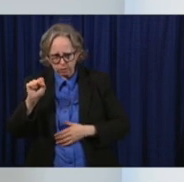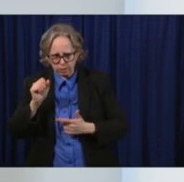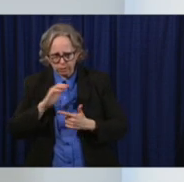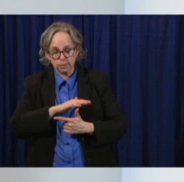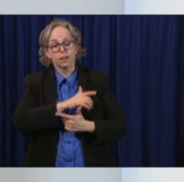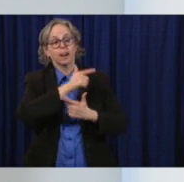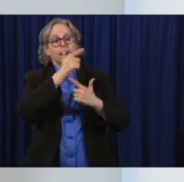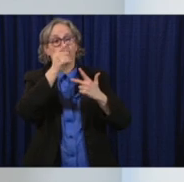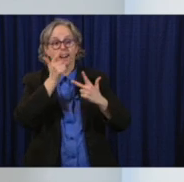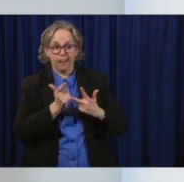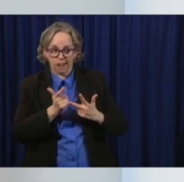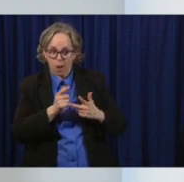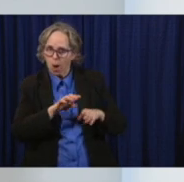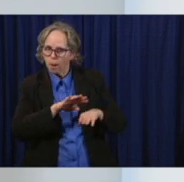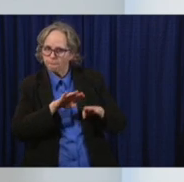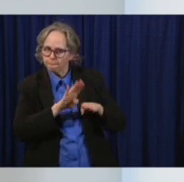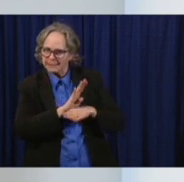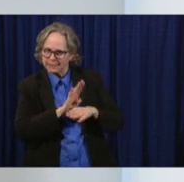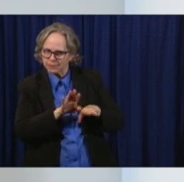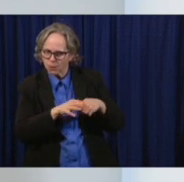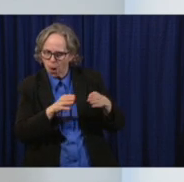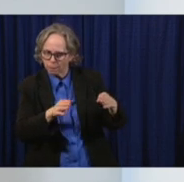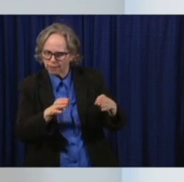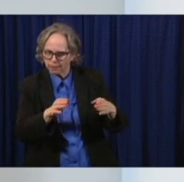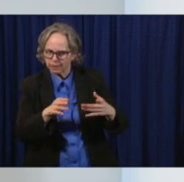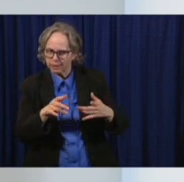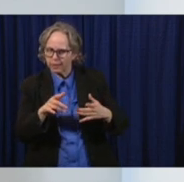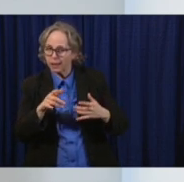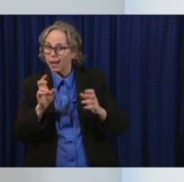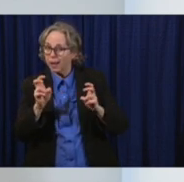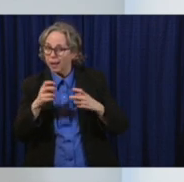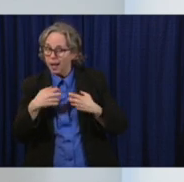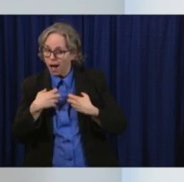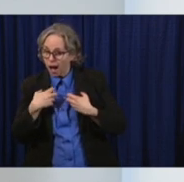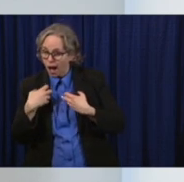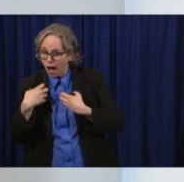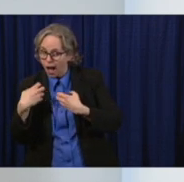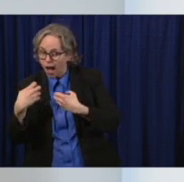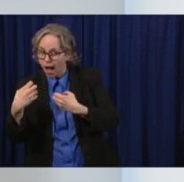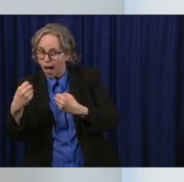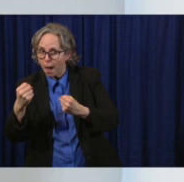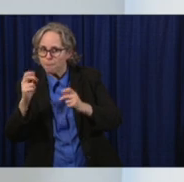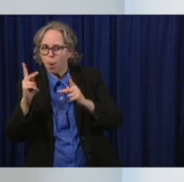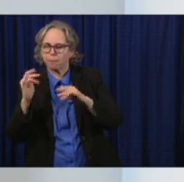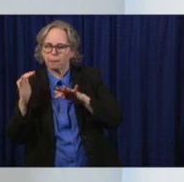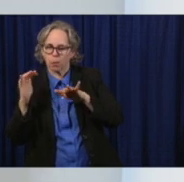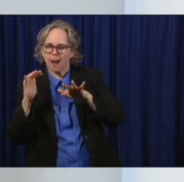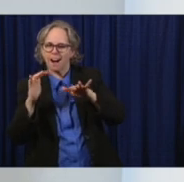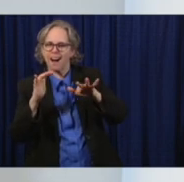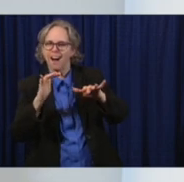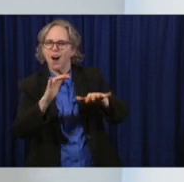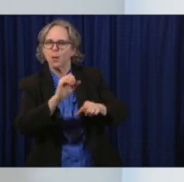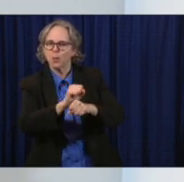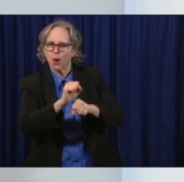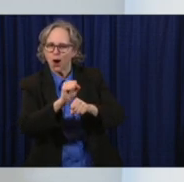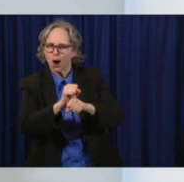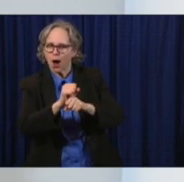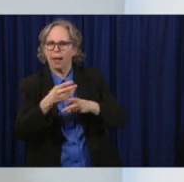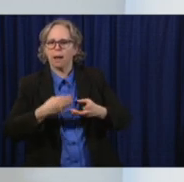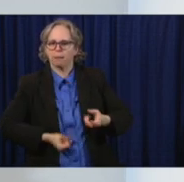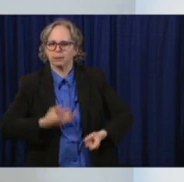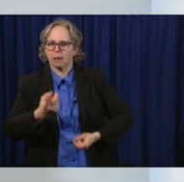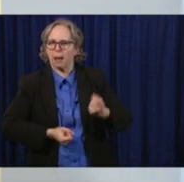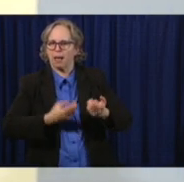people build confidence, more of them will go back to work, more of them will begin to spend, and then the economy will recover.